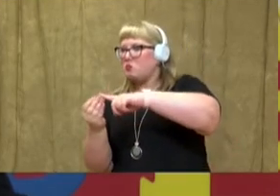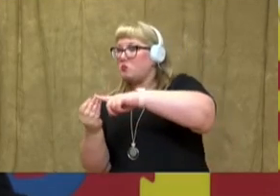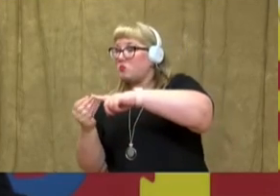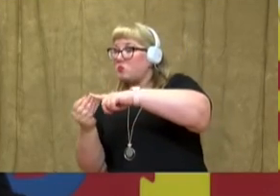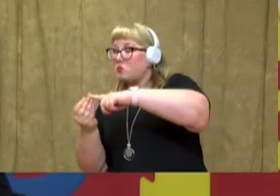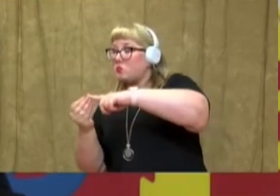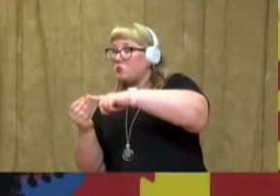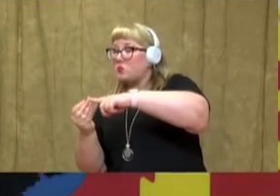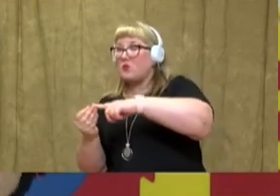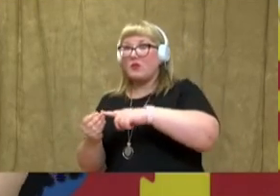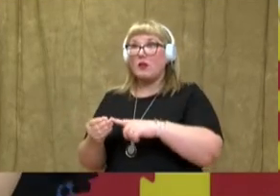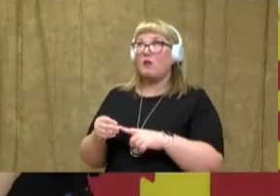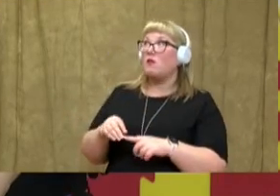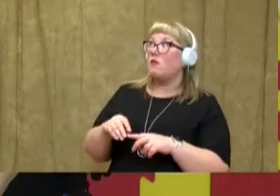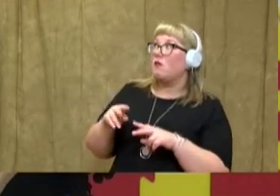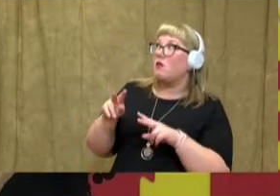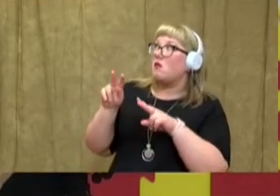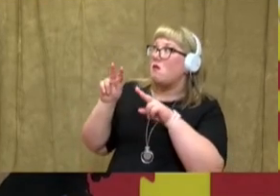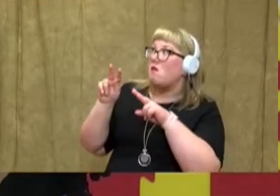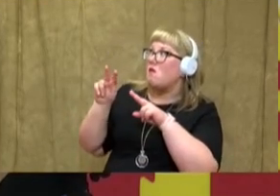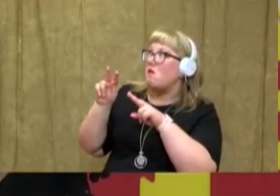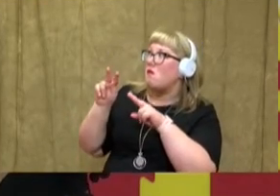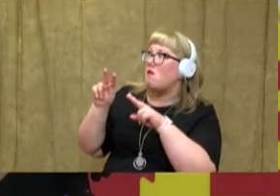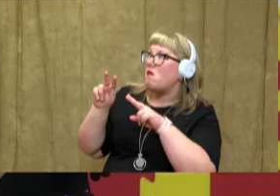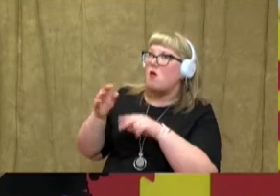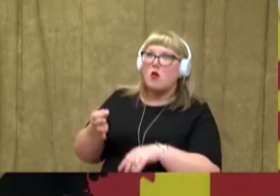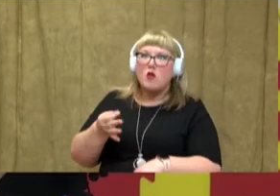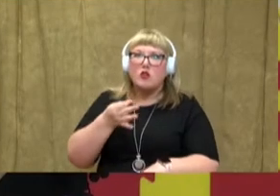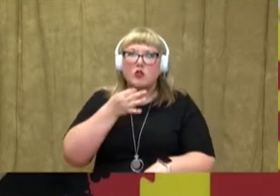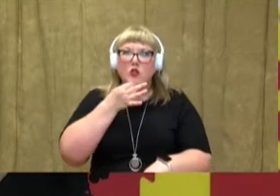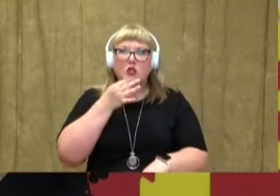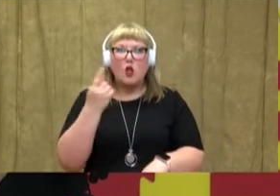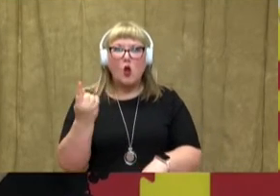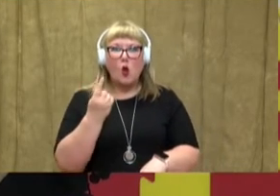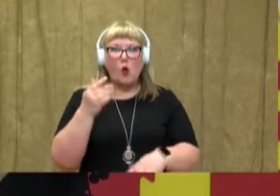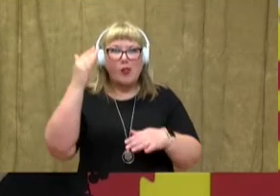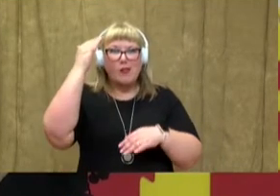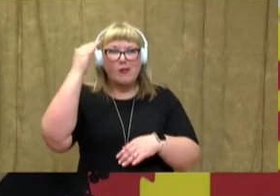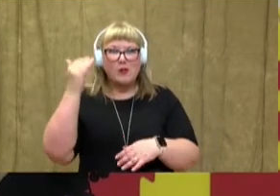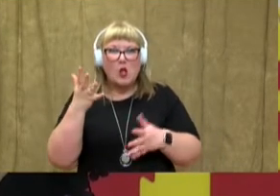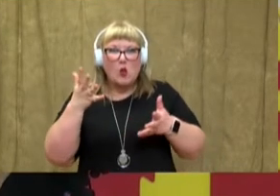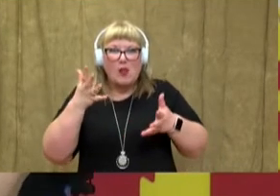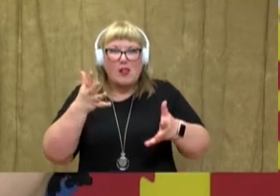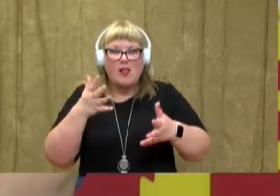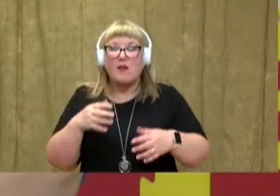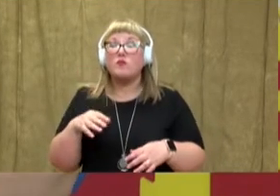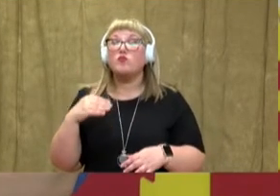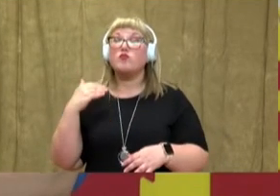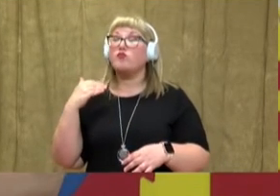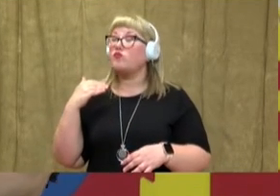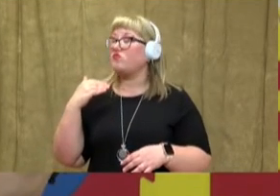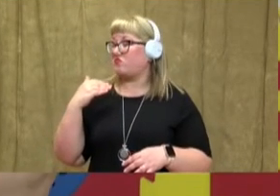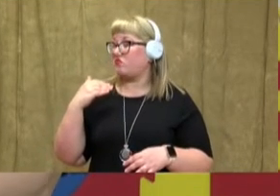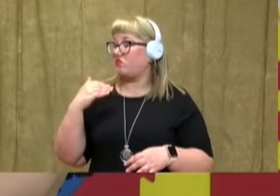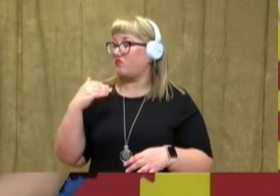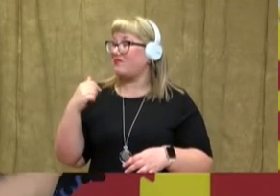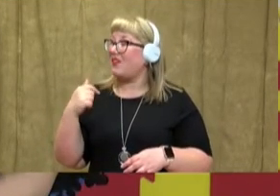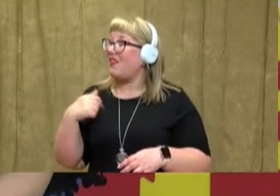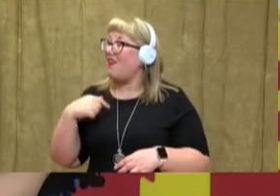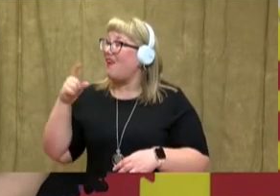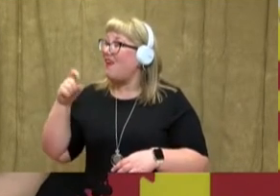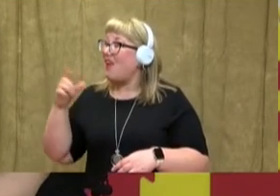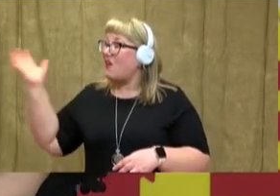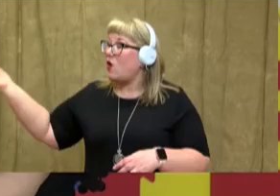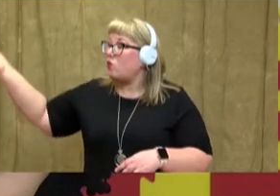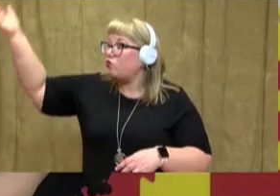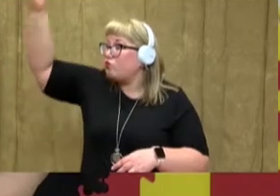The pollywog watched as the caterpillar spun. Soon, only her head was uncovered. Now, I have to close the